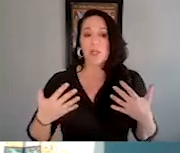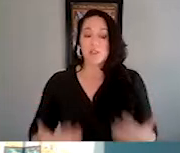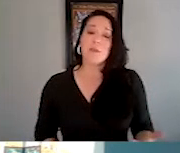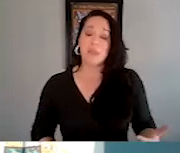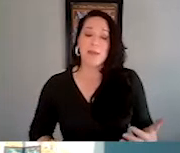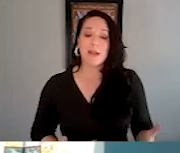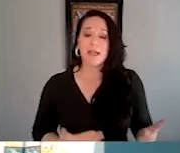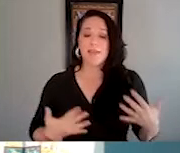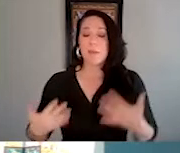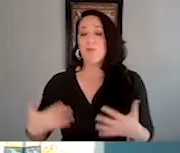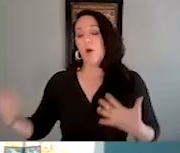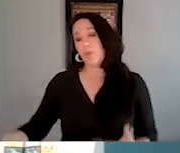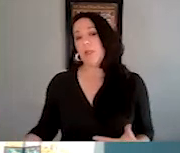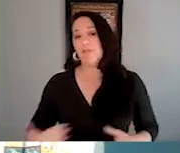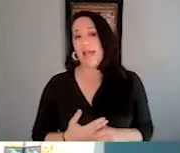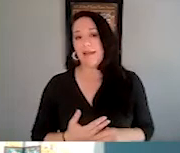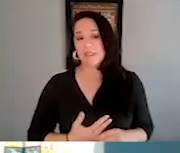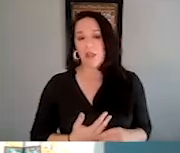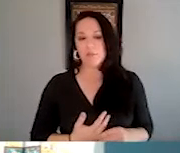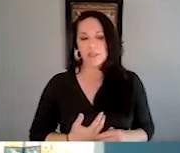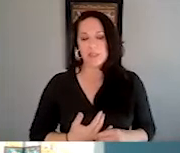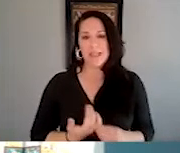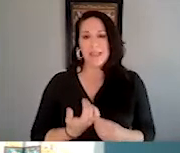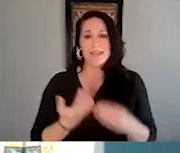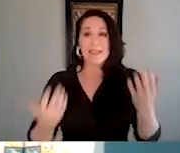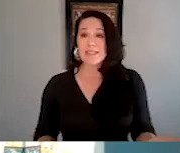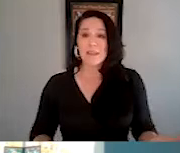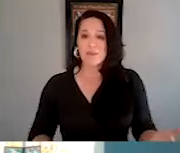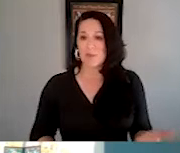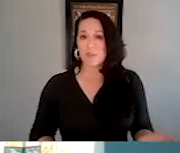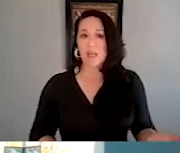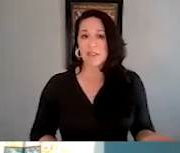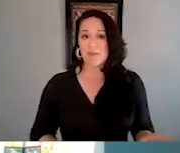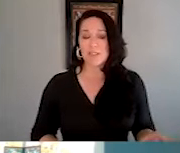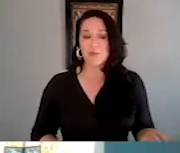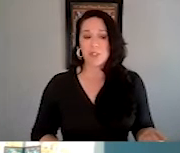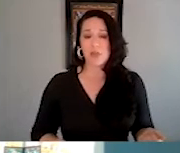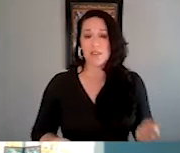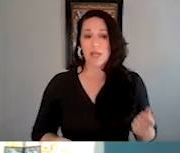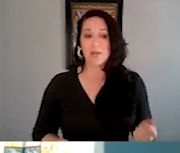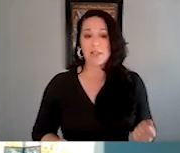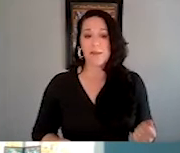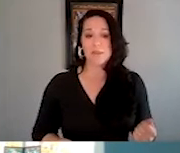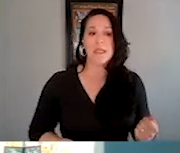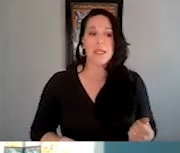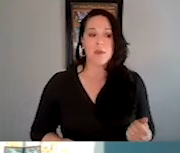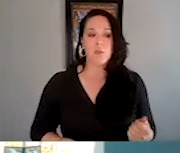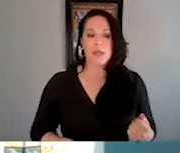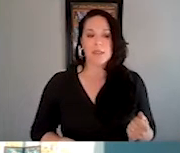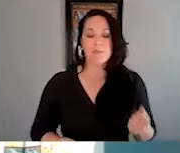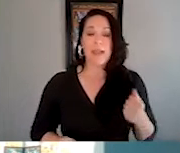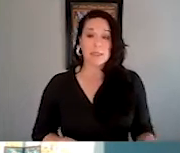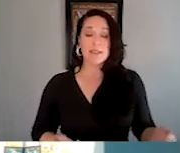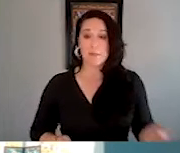so that we're going to do something about it and that people feel open enough to have these conversations. It's not easy for someone to talk about some of these emerging trends. A lot of times